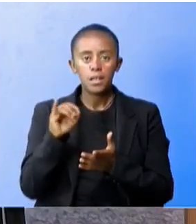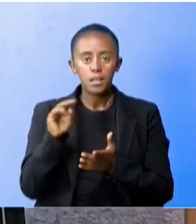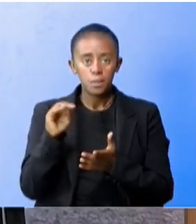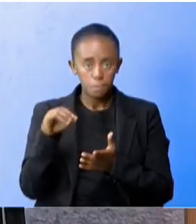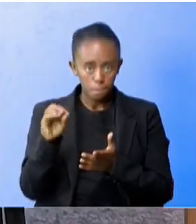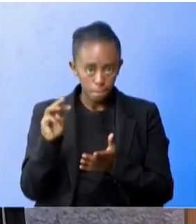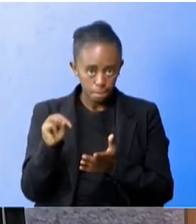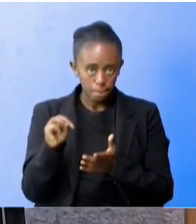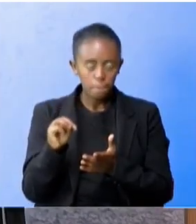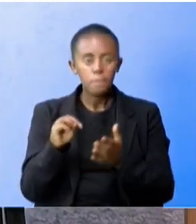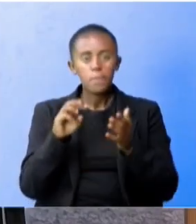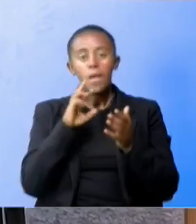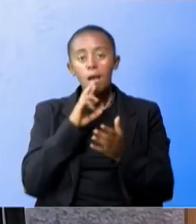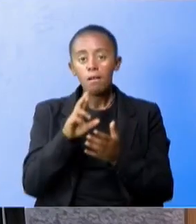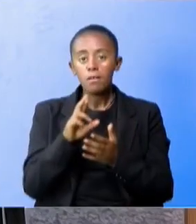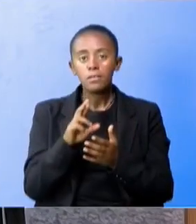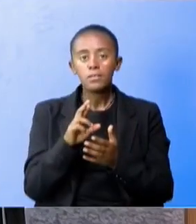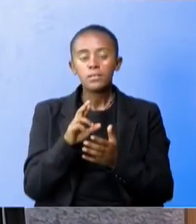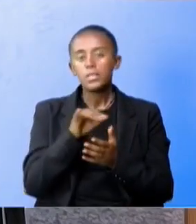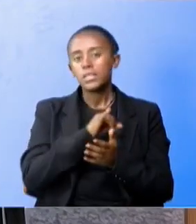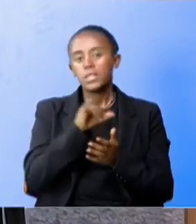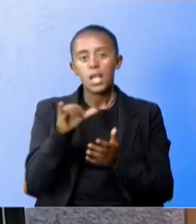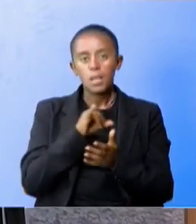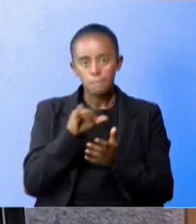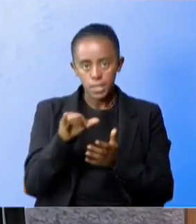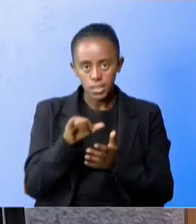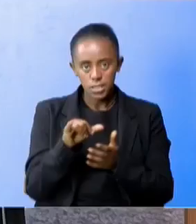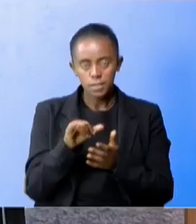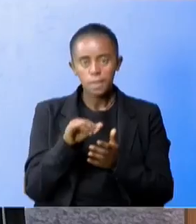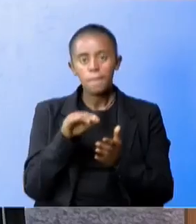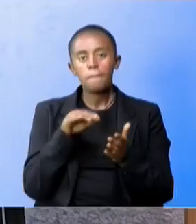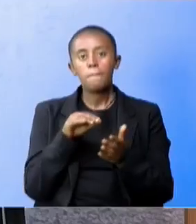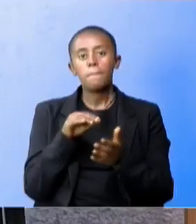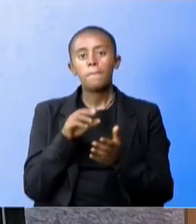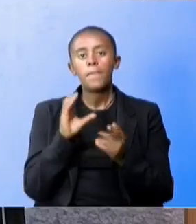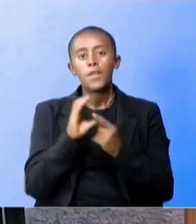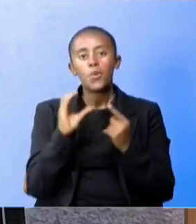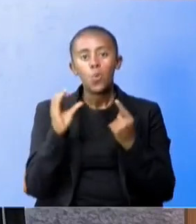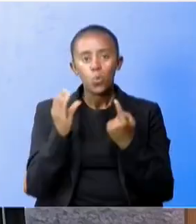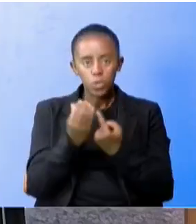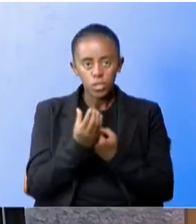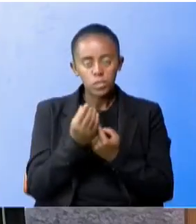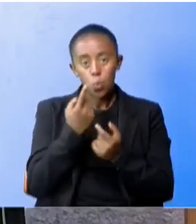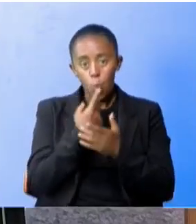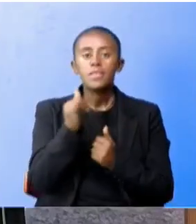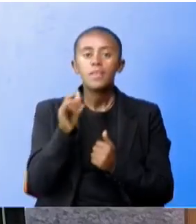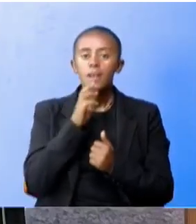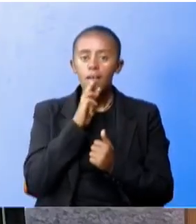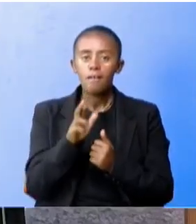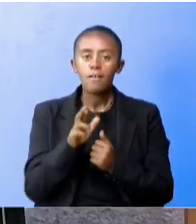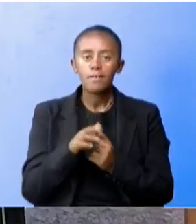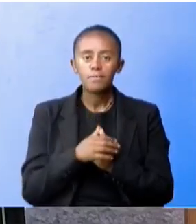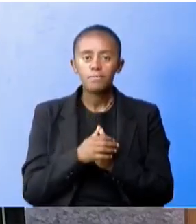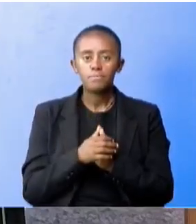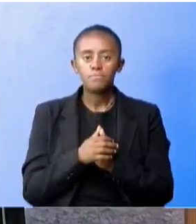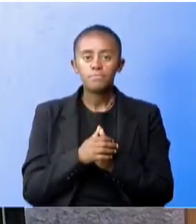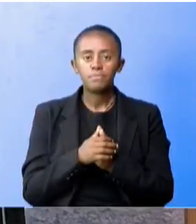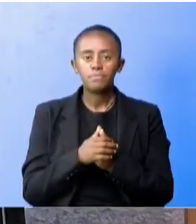Contextual synonyms are synonymous in context only. They